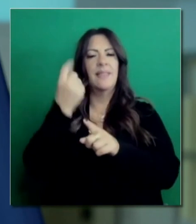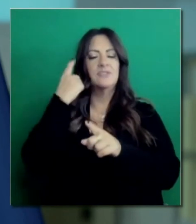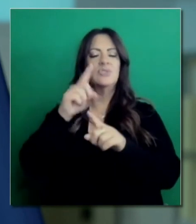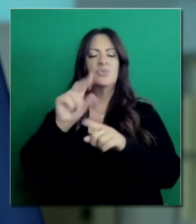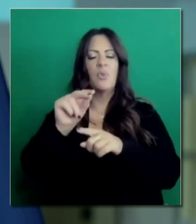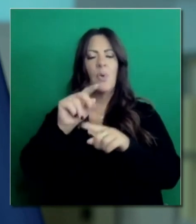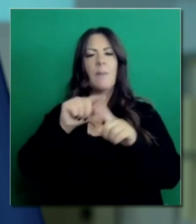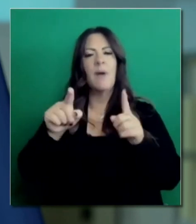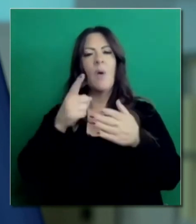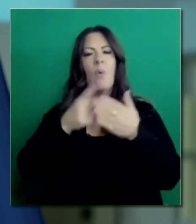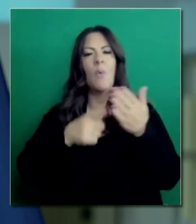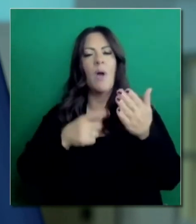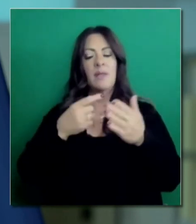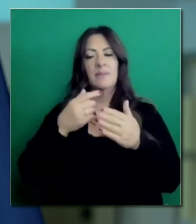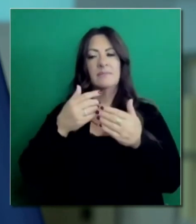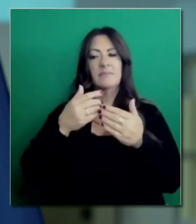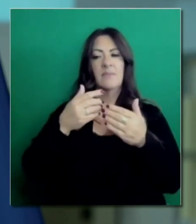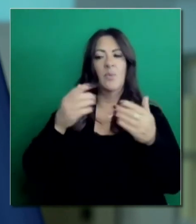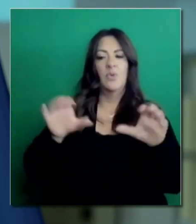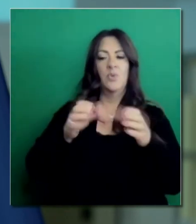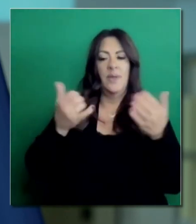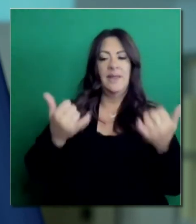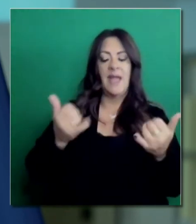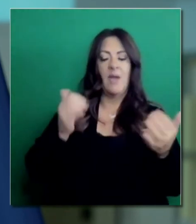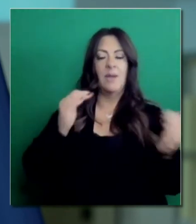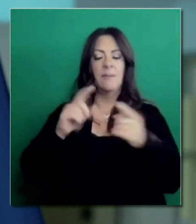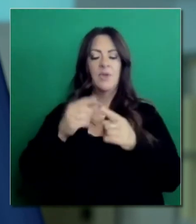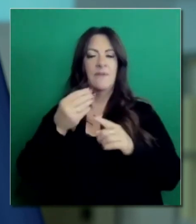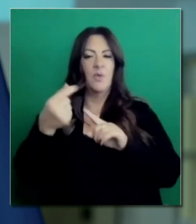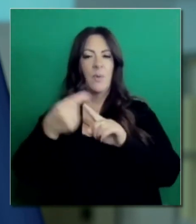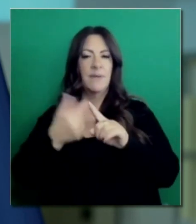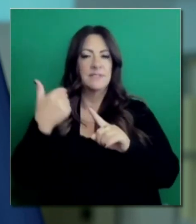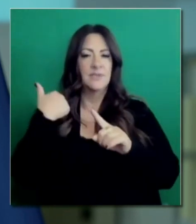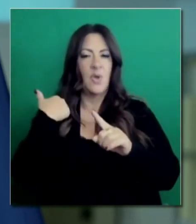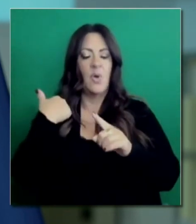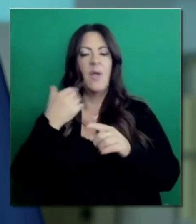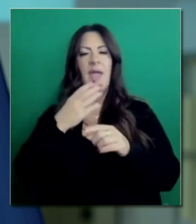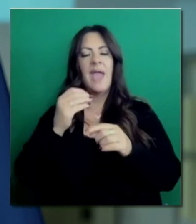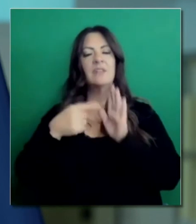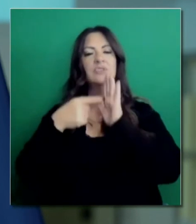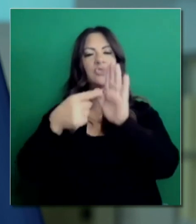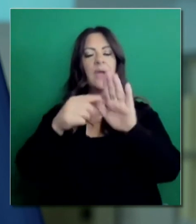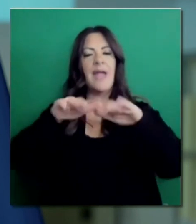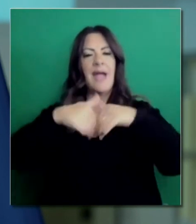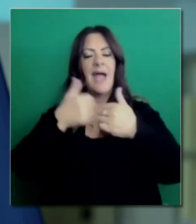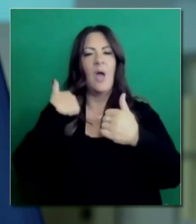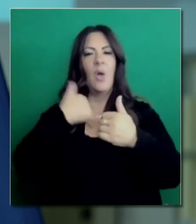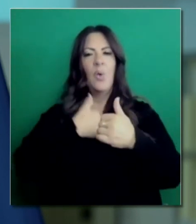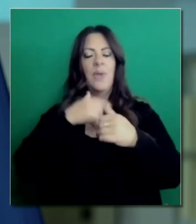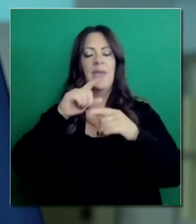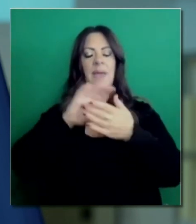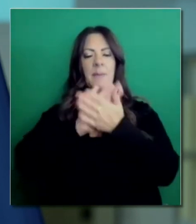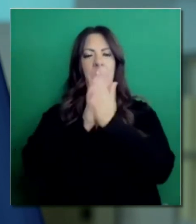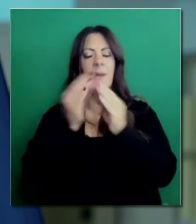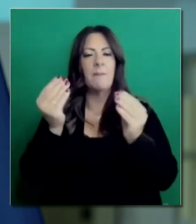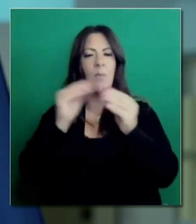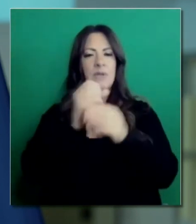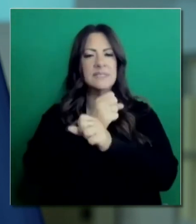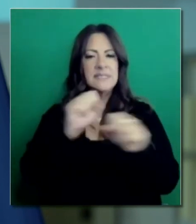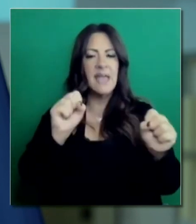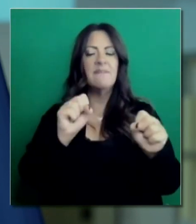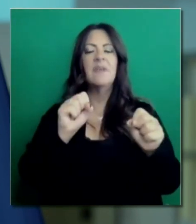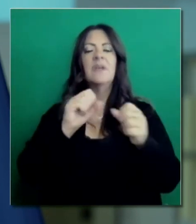it relates to this blueprint for a safer reopening that's well established, well